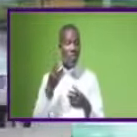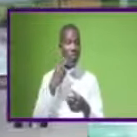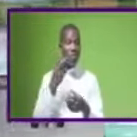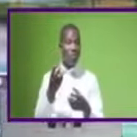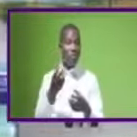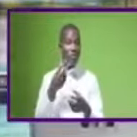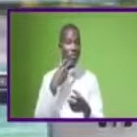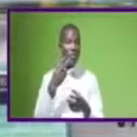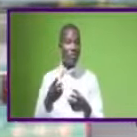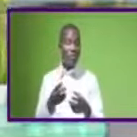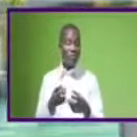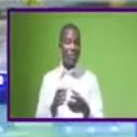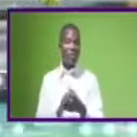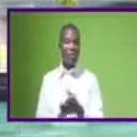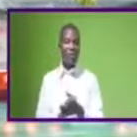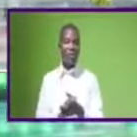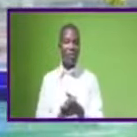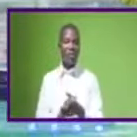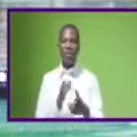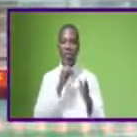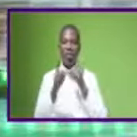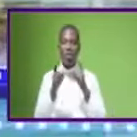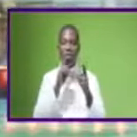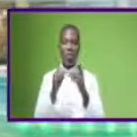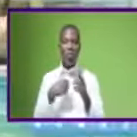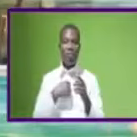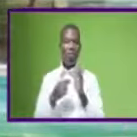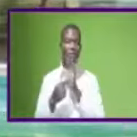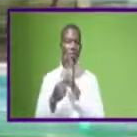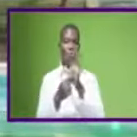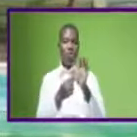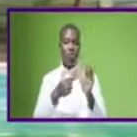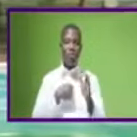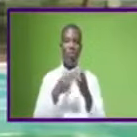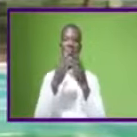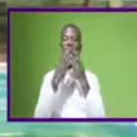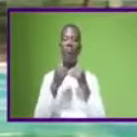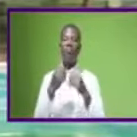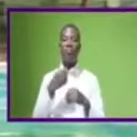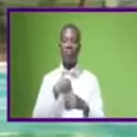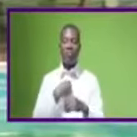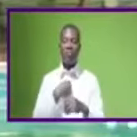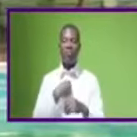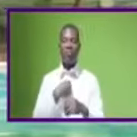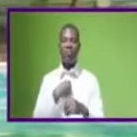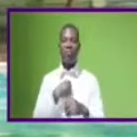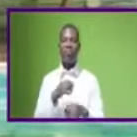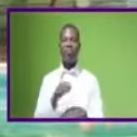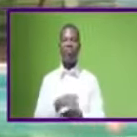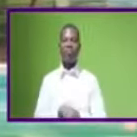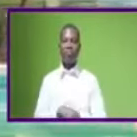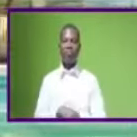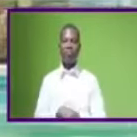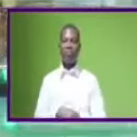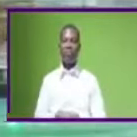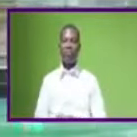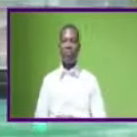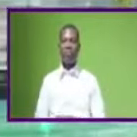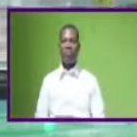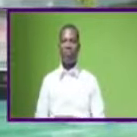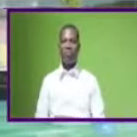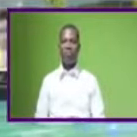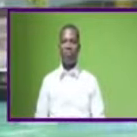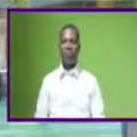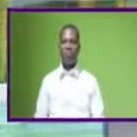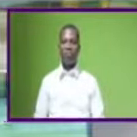makes his mouth, I will prove to you that yes, I am Stephen Adom Kyei